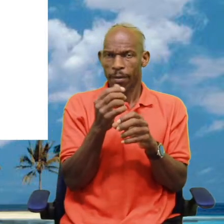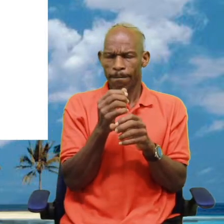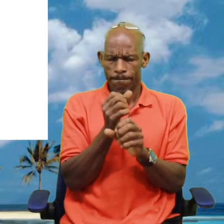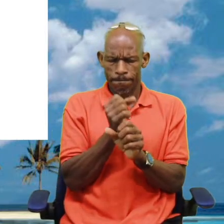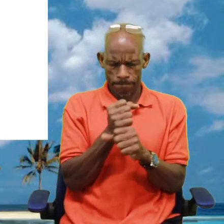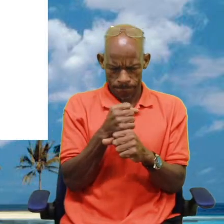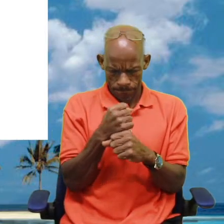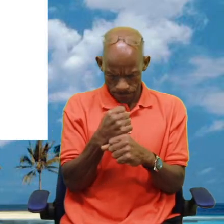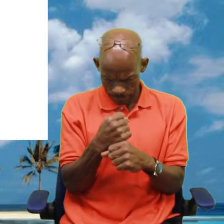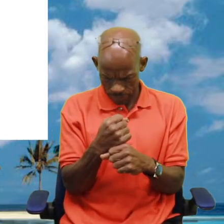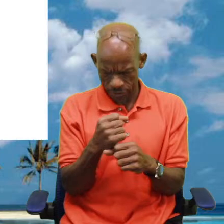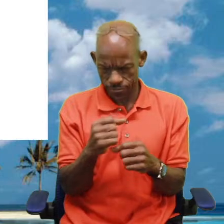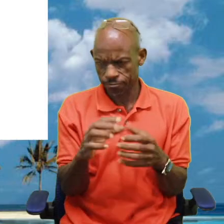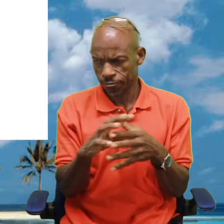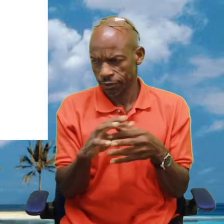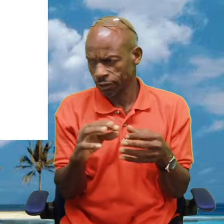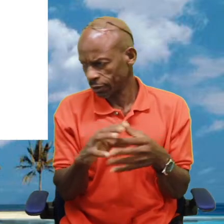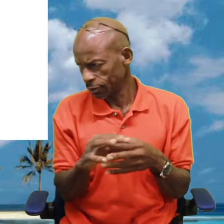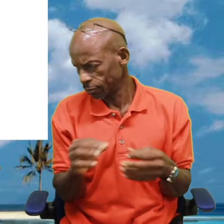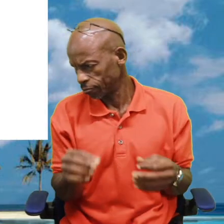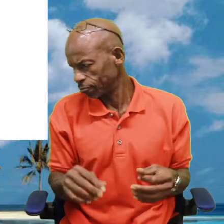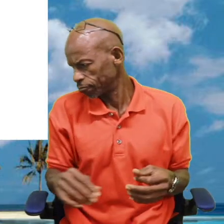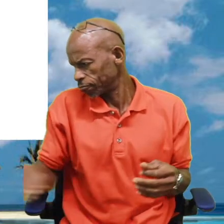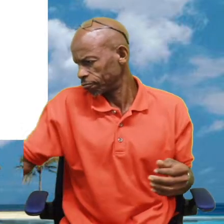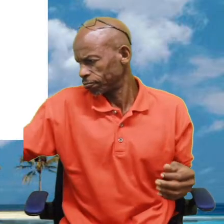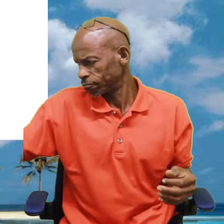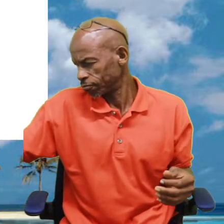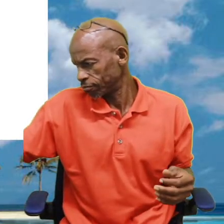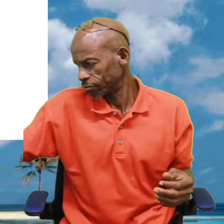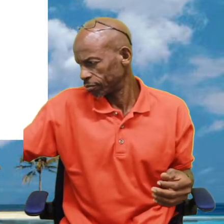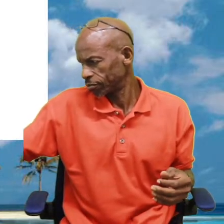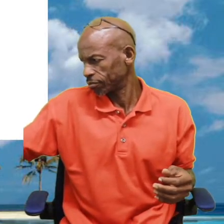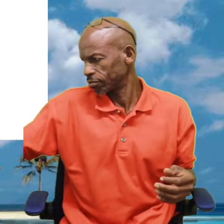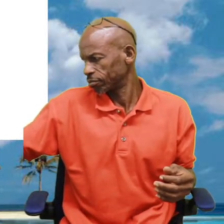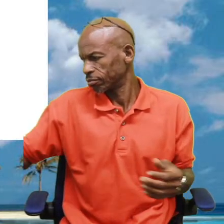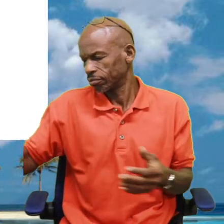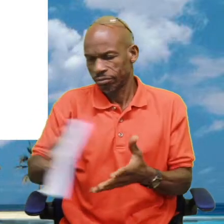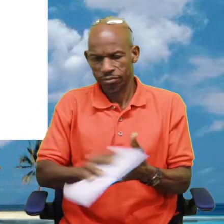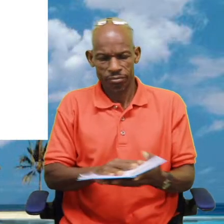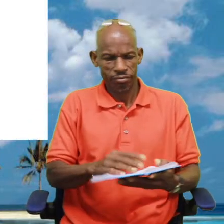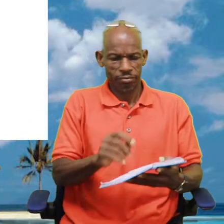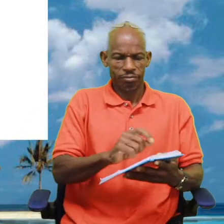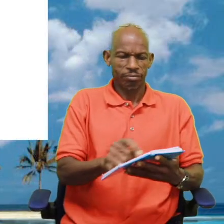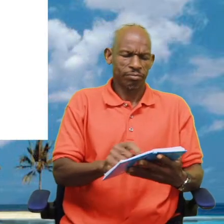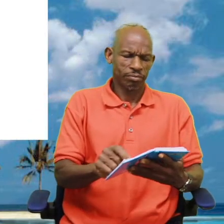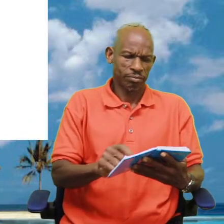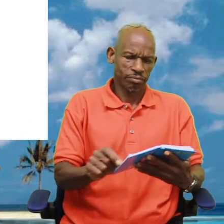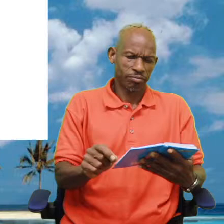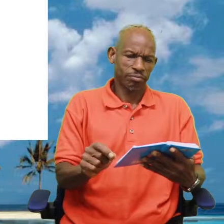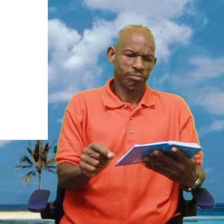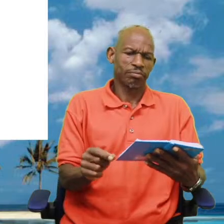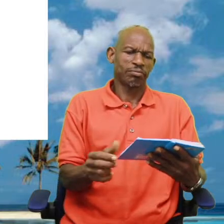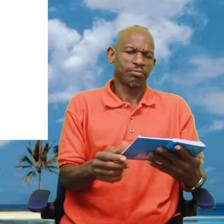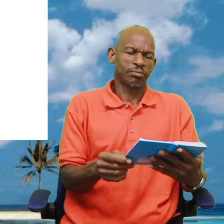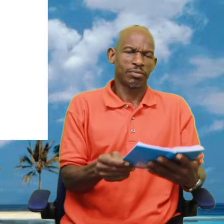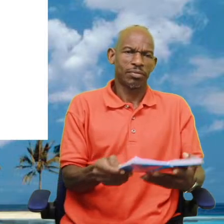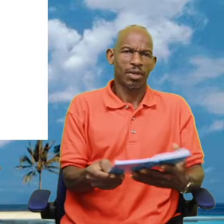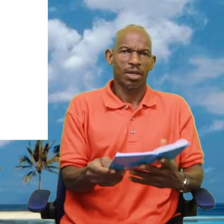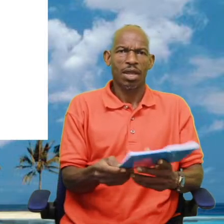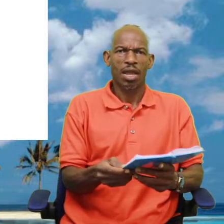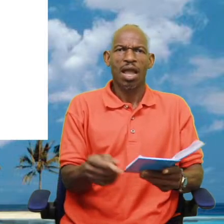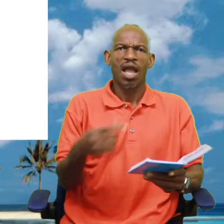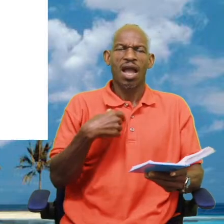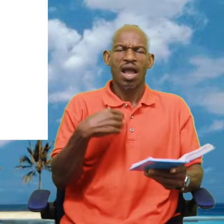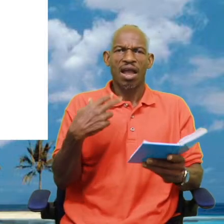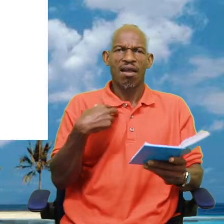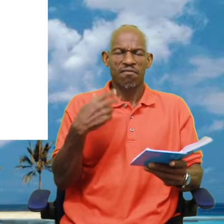can say things differently, right? So I want to show you that. I'm going to show you one way today, right?